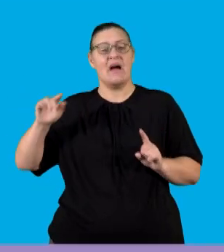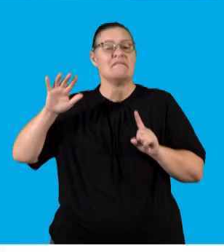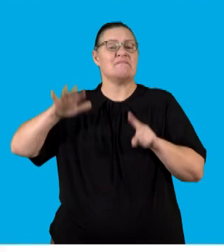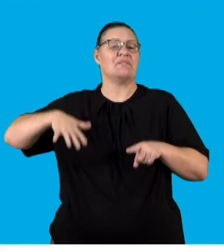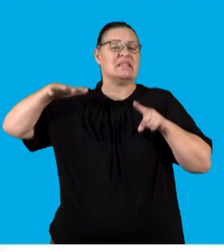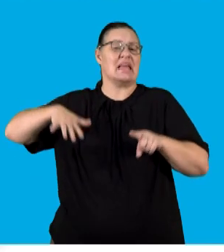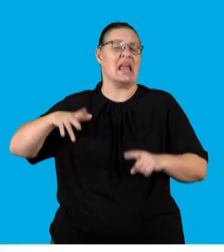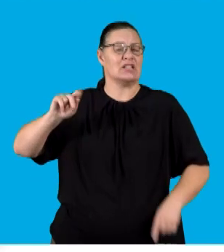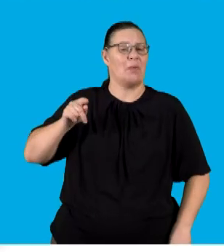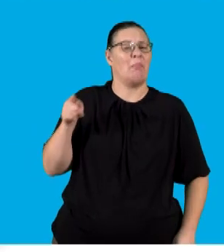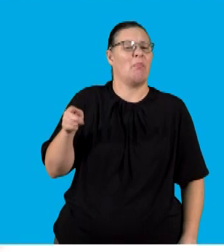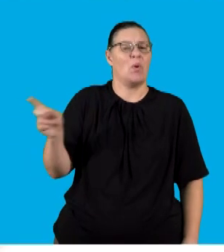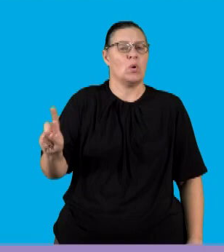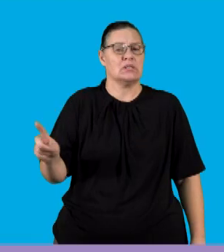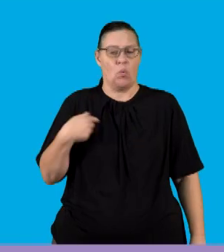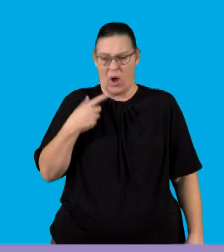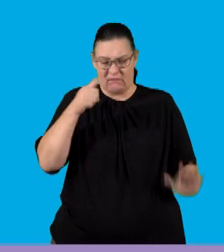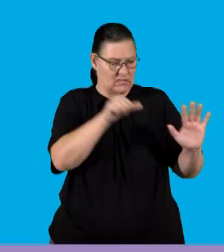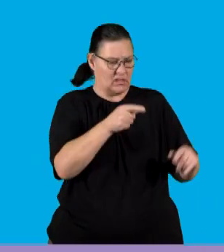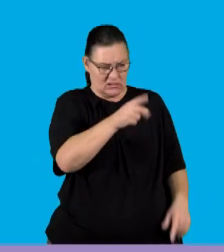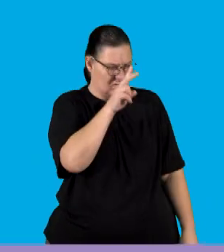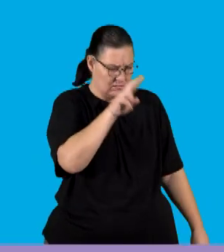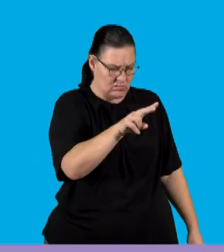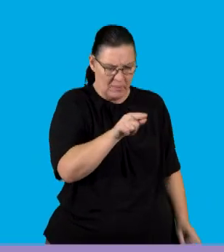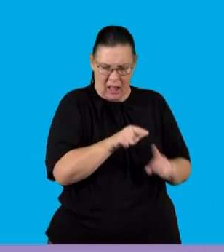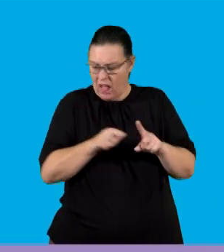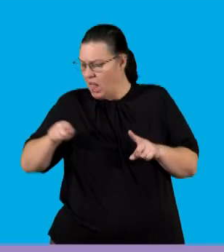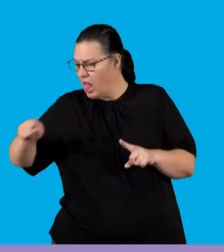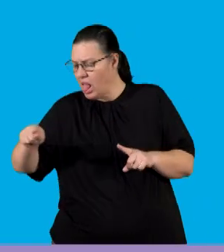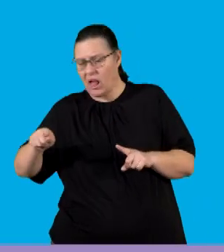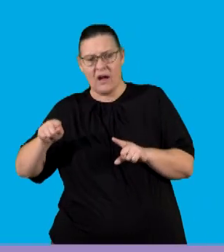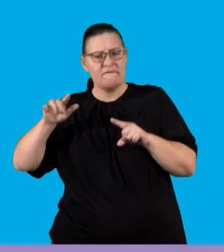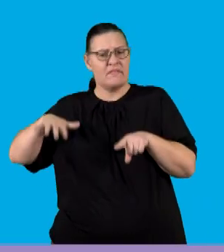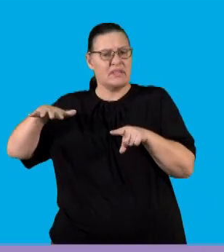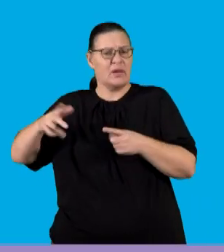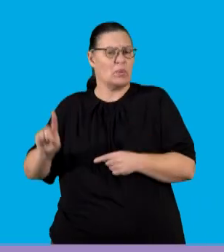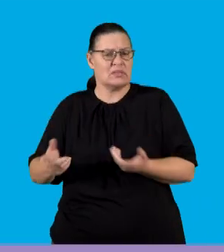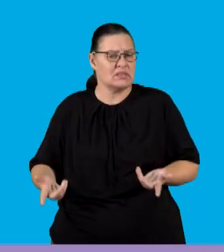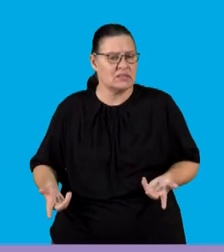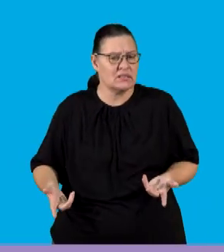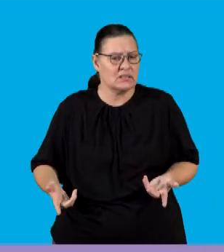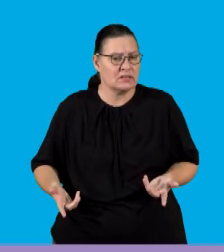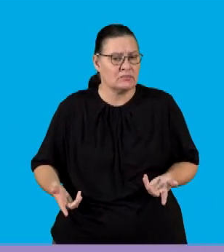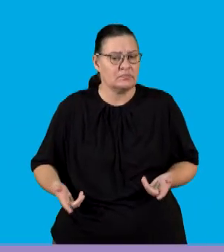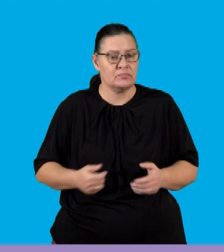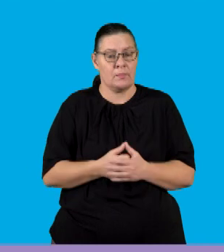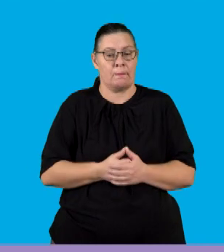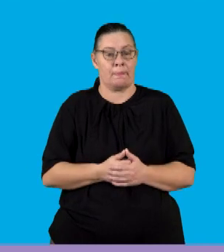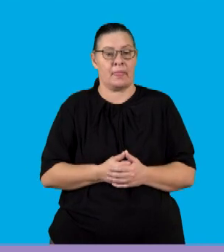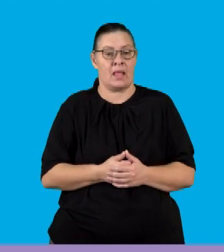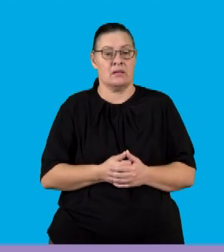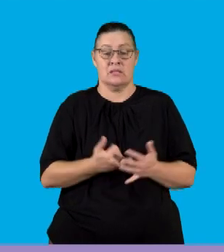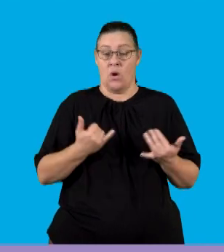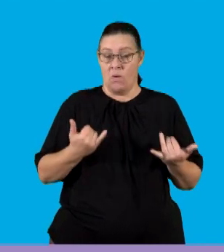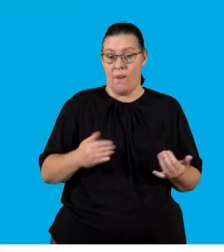if you are asked there, what is the 15th term? So we know that 34 is the 6th term. What about the